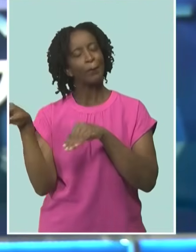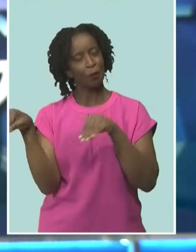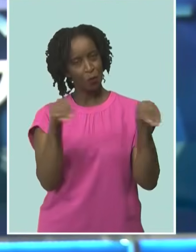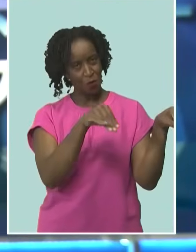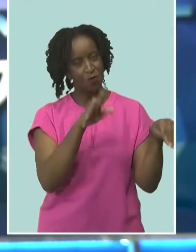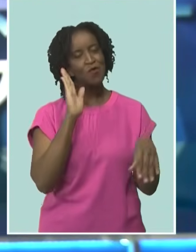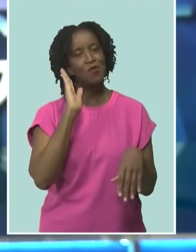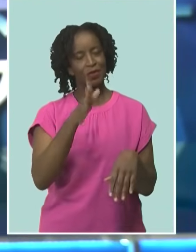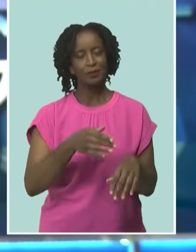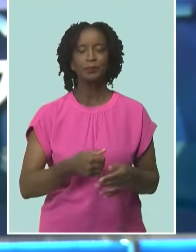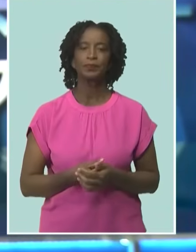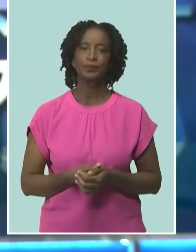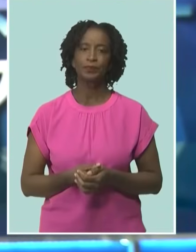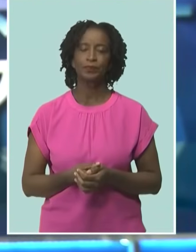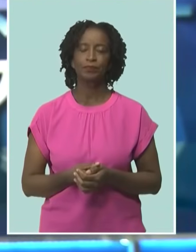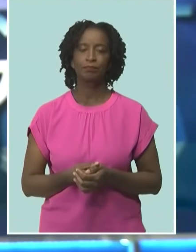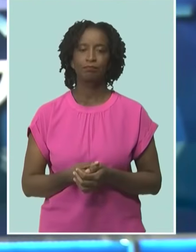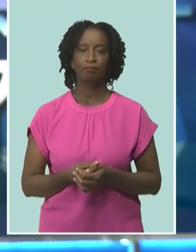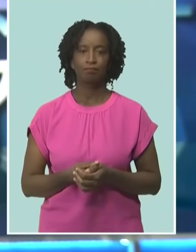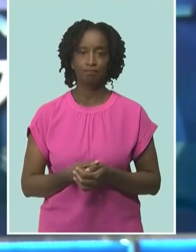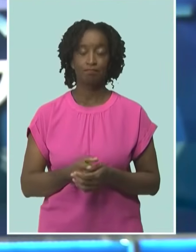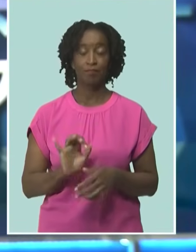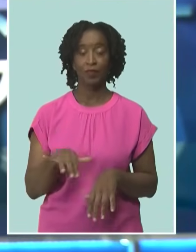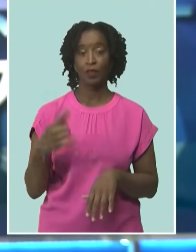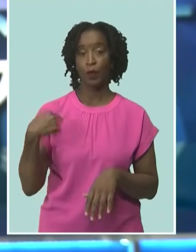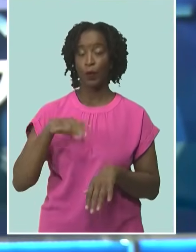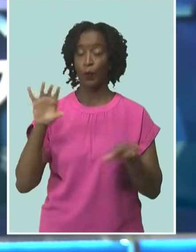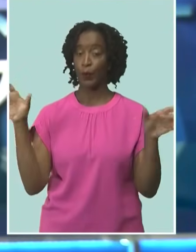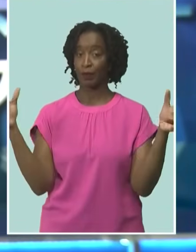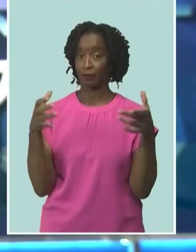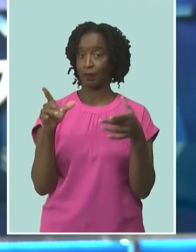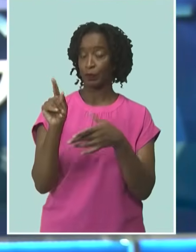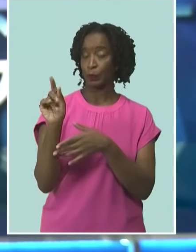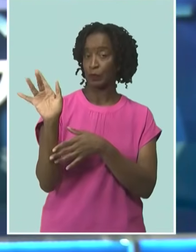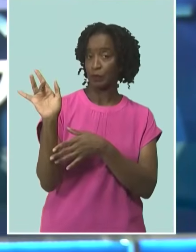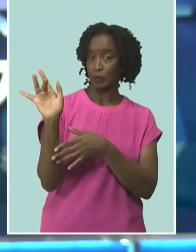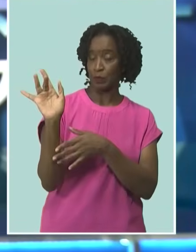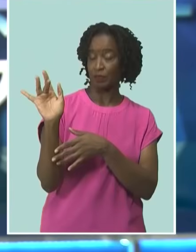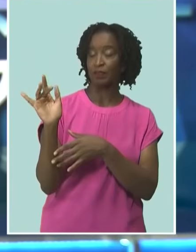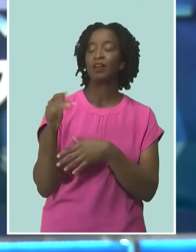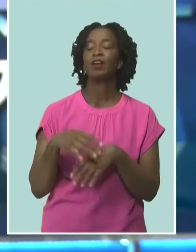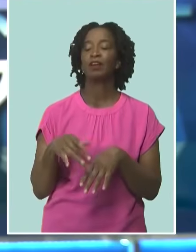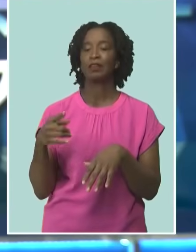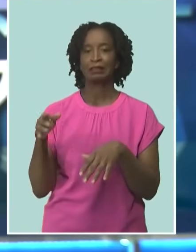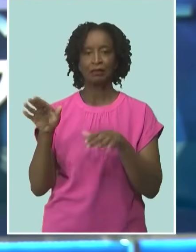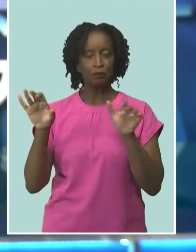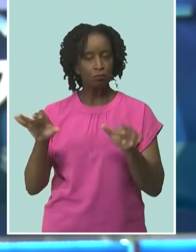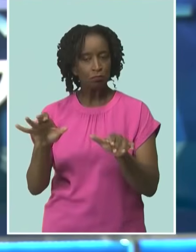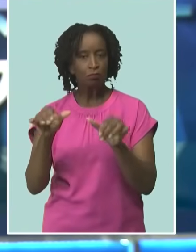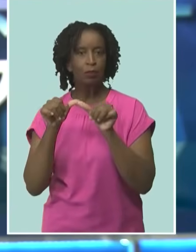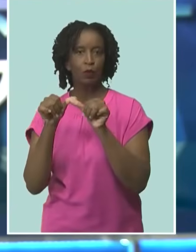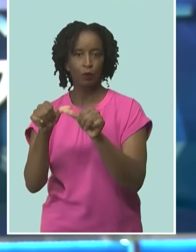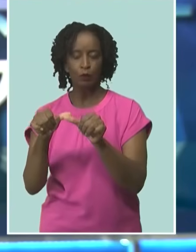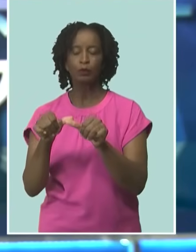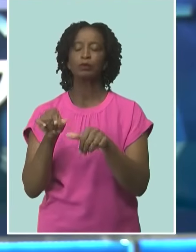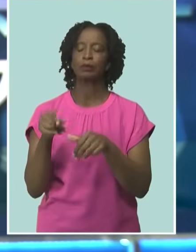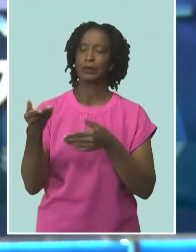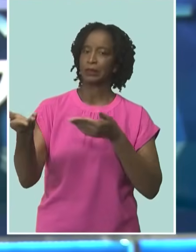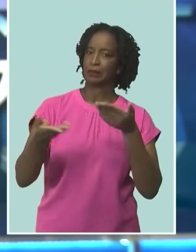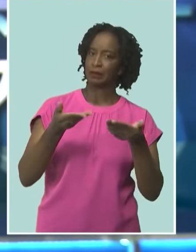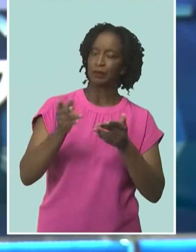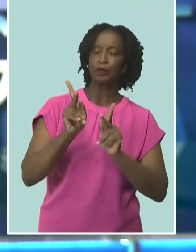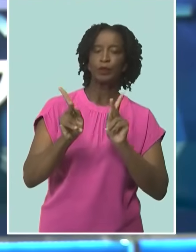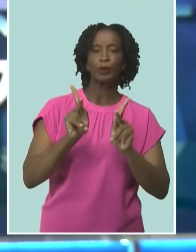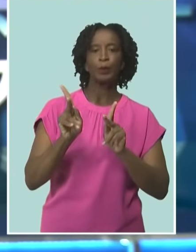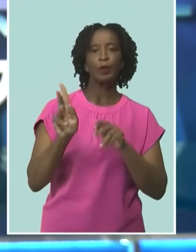continues with its activities for Regathering 2025, they're inviting all of Barbados to visit the island's west coast to experience what